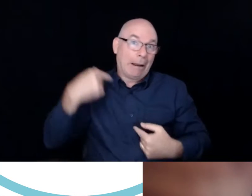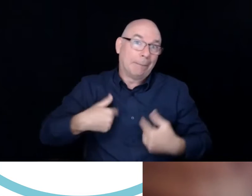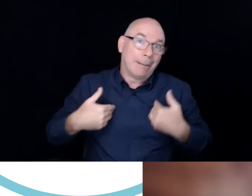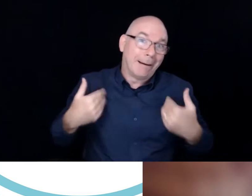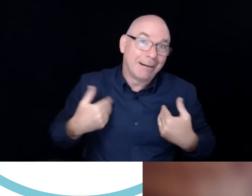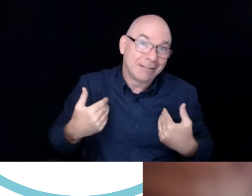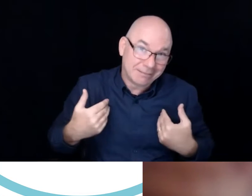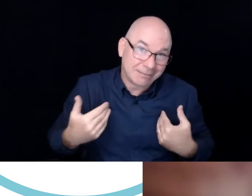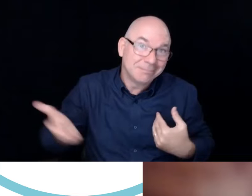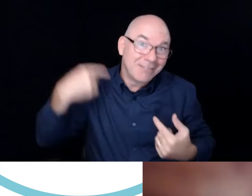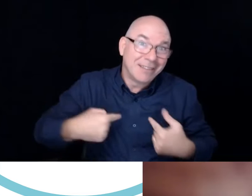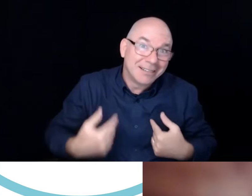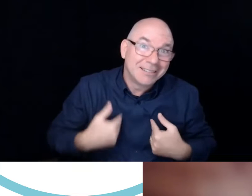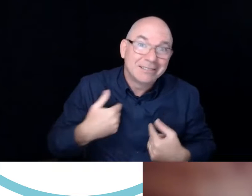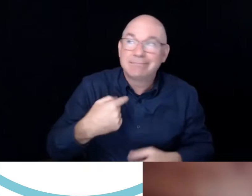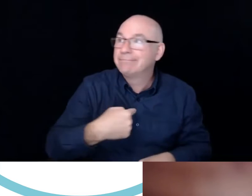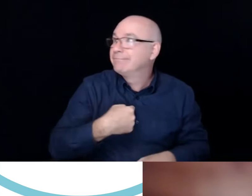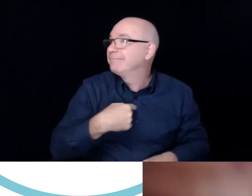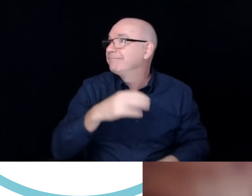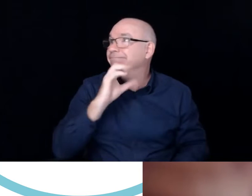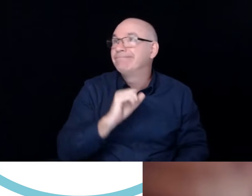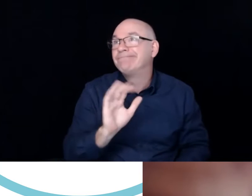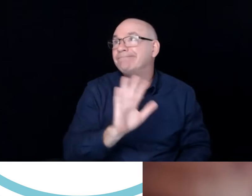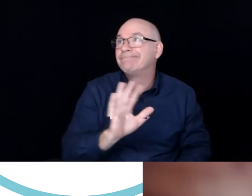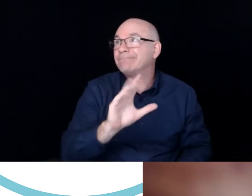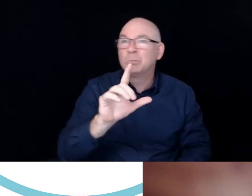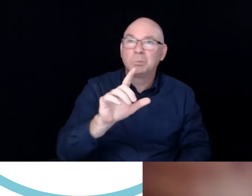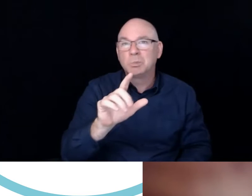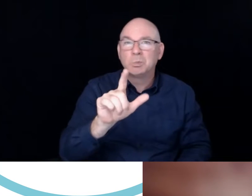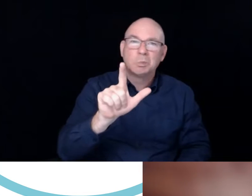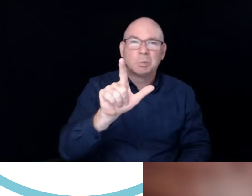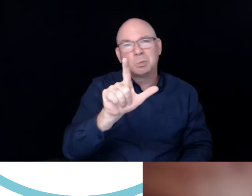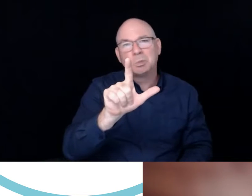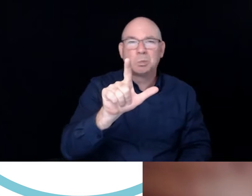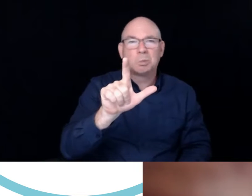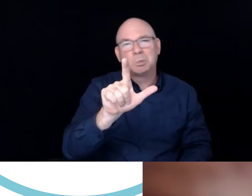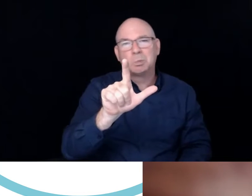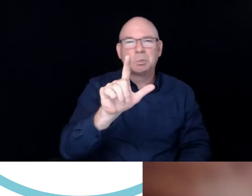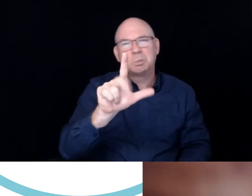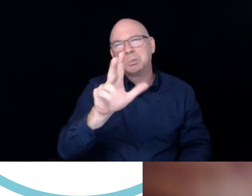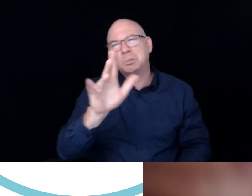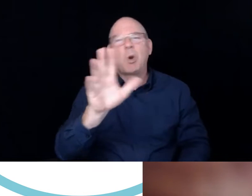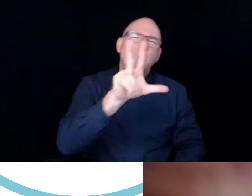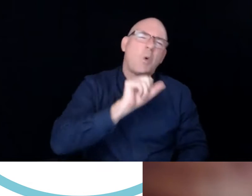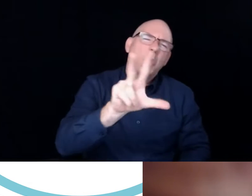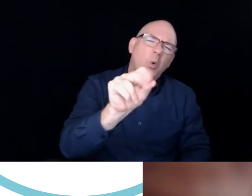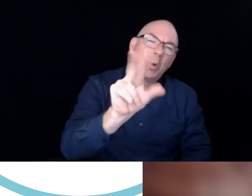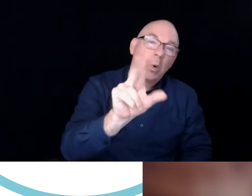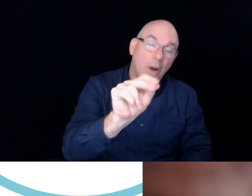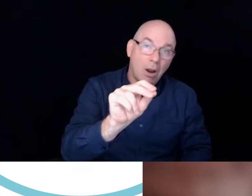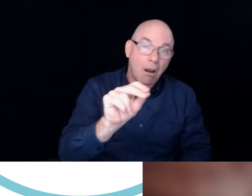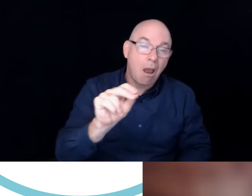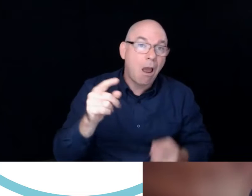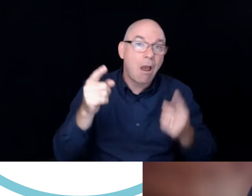was a young person, when I was in my late 20s and early 30s, when I was 30 years old, actually, I was given the chance